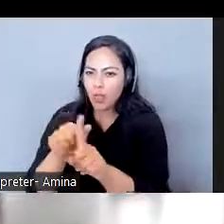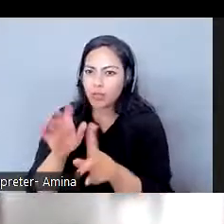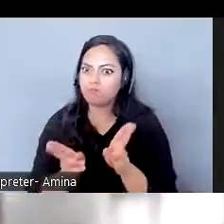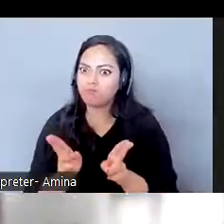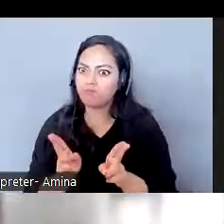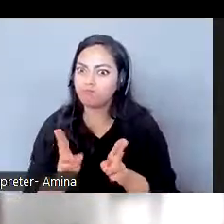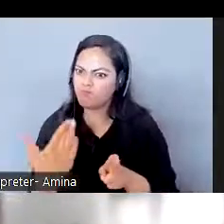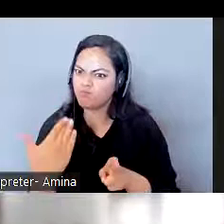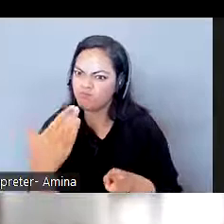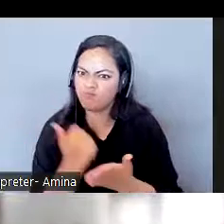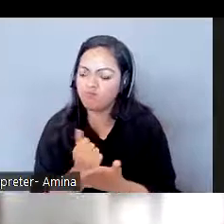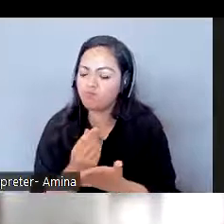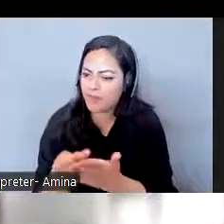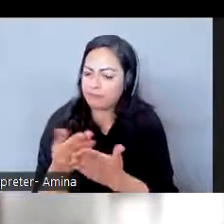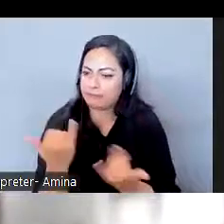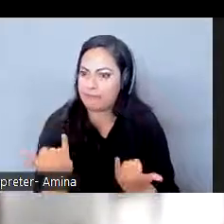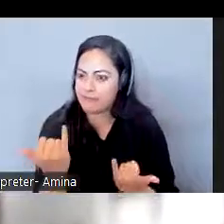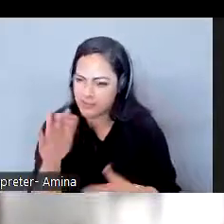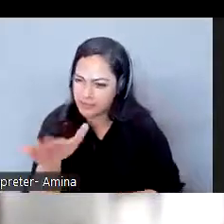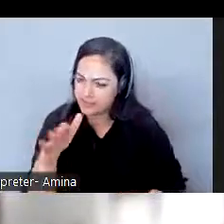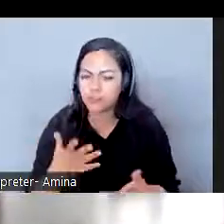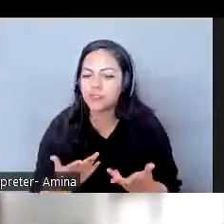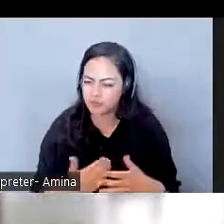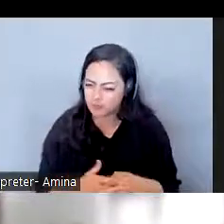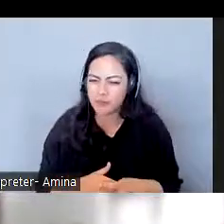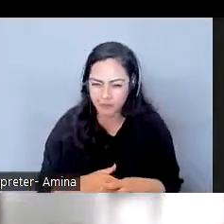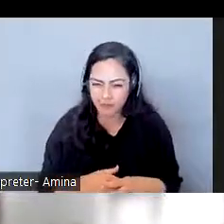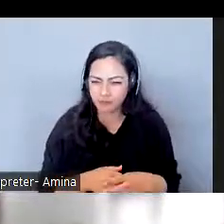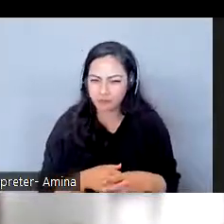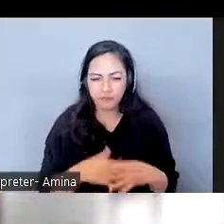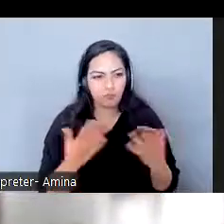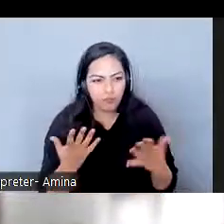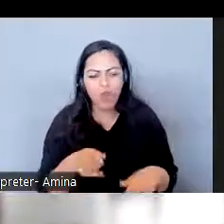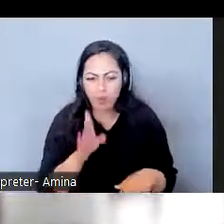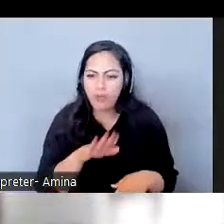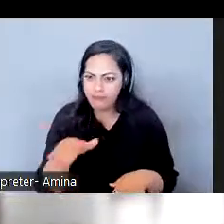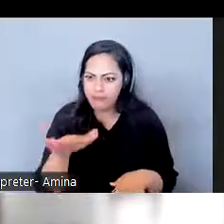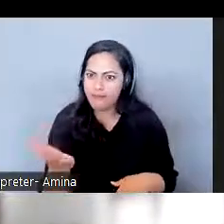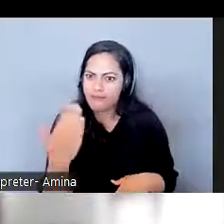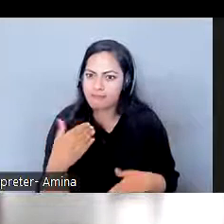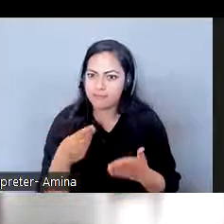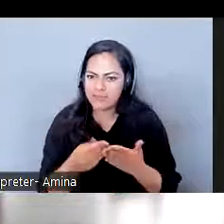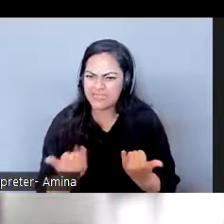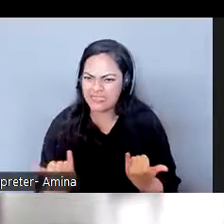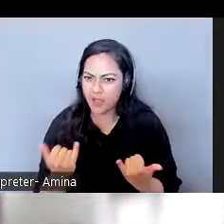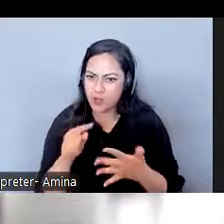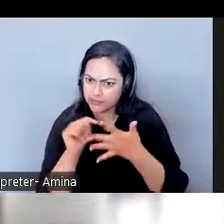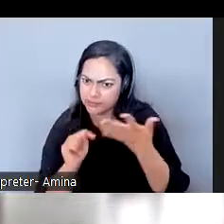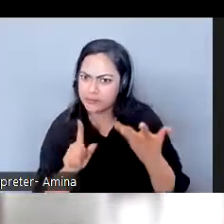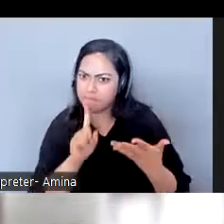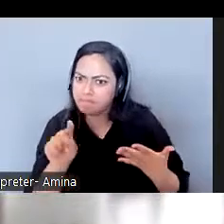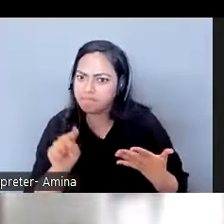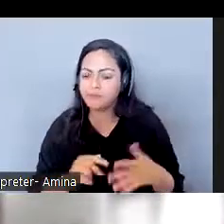on and on and on. So they're asking you, can you send money? Can you do this? Can you do that? Again, the red flags, like I